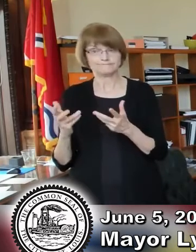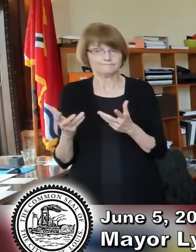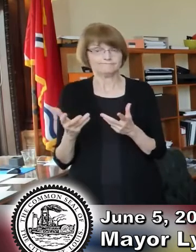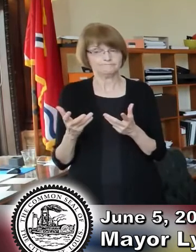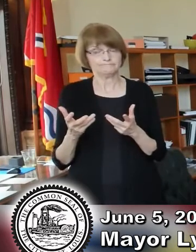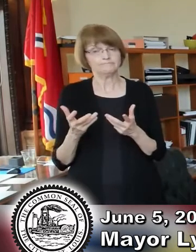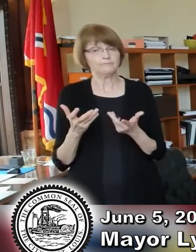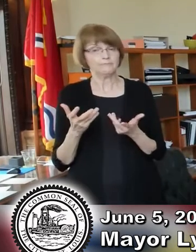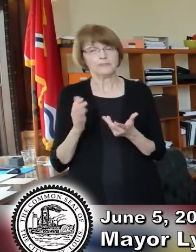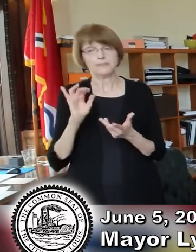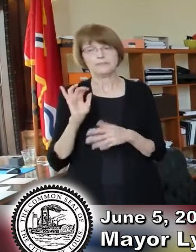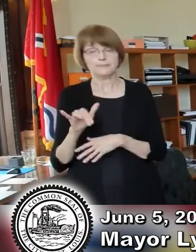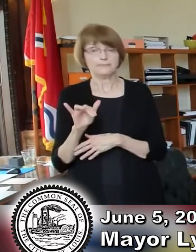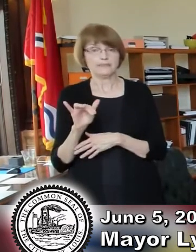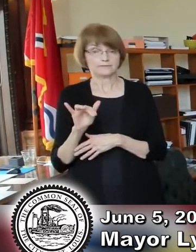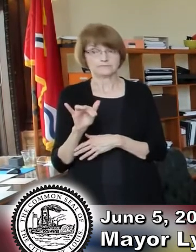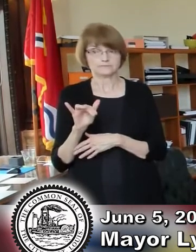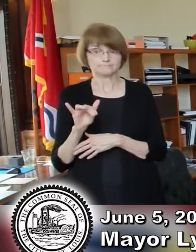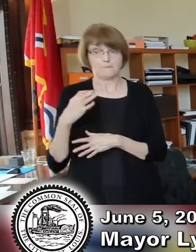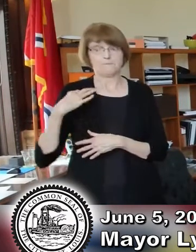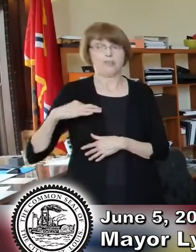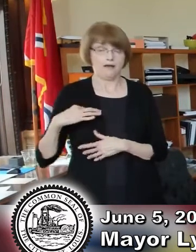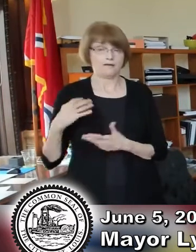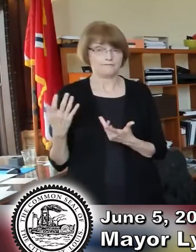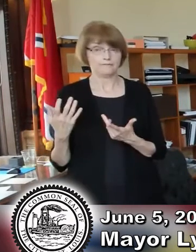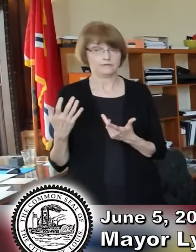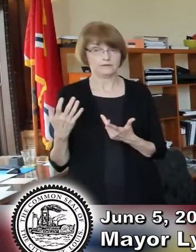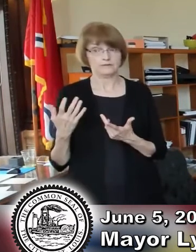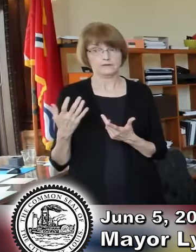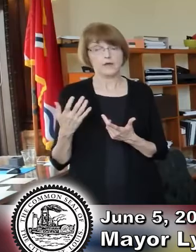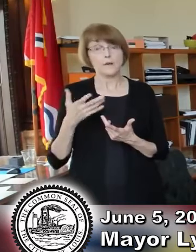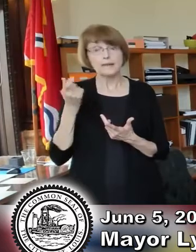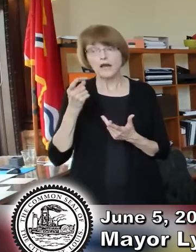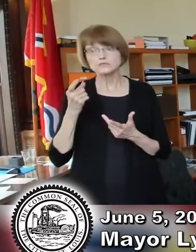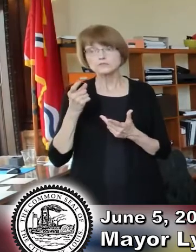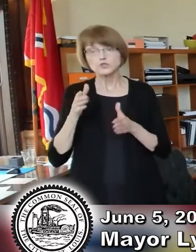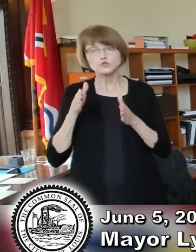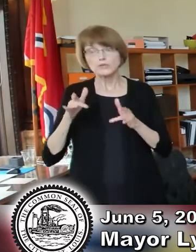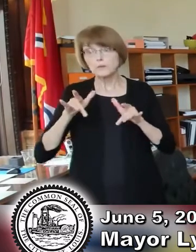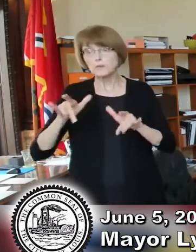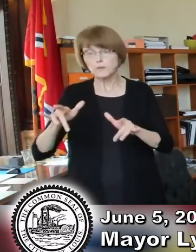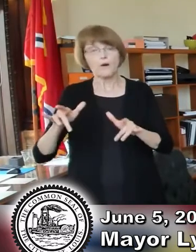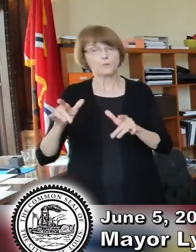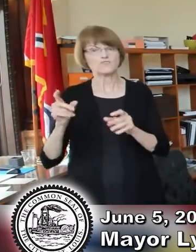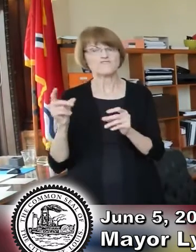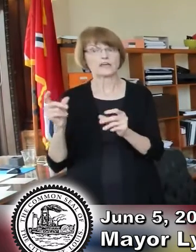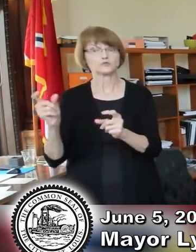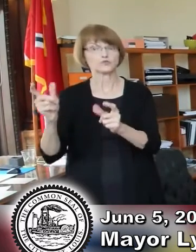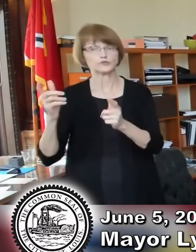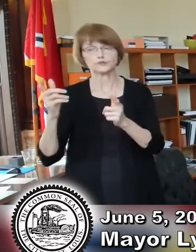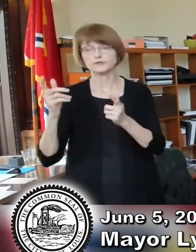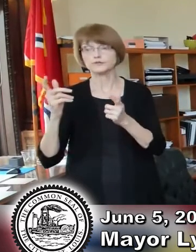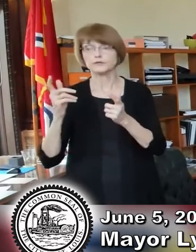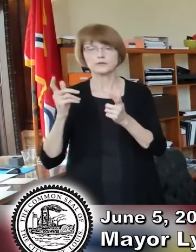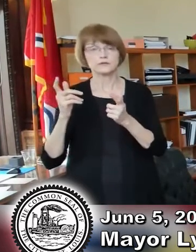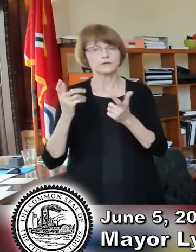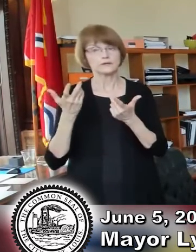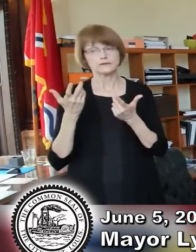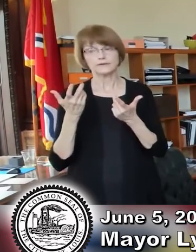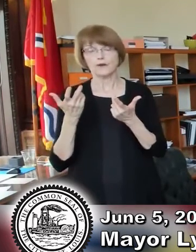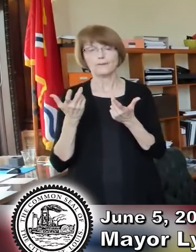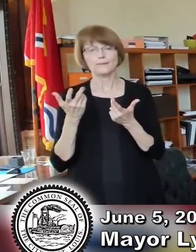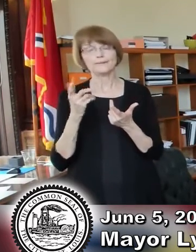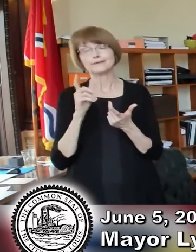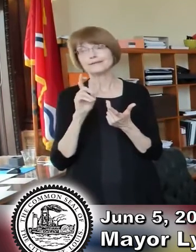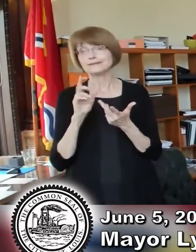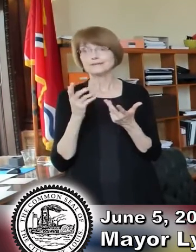been a real that's been a plus. And it went a little faster because we could work longer hours than when you're